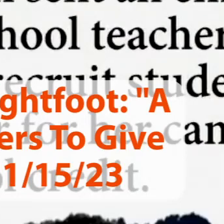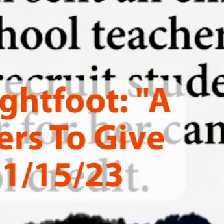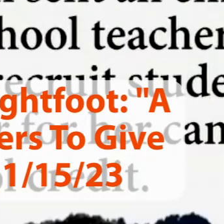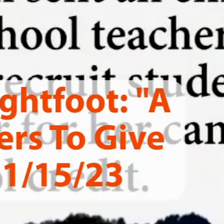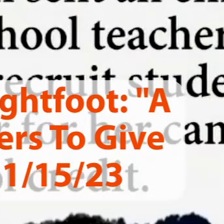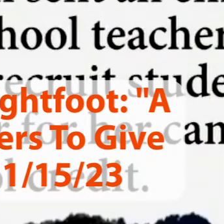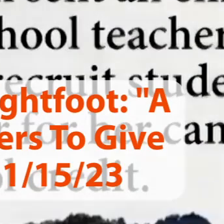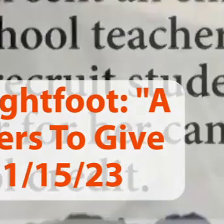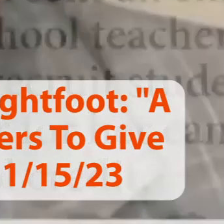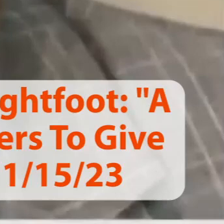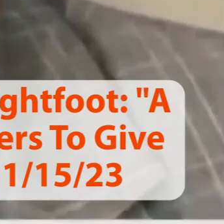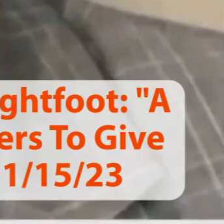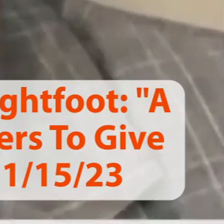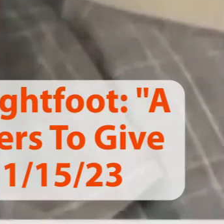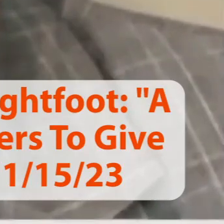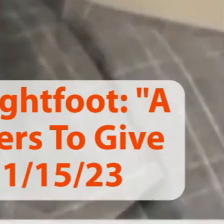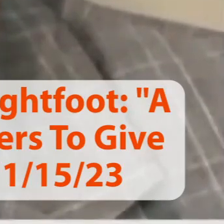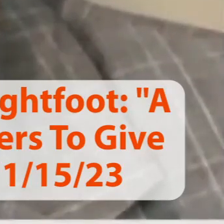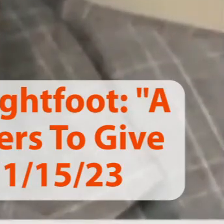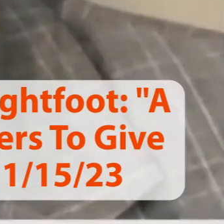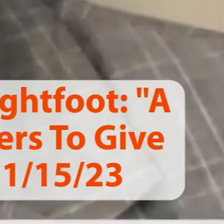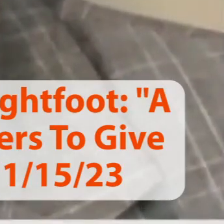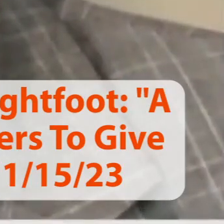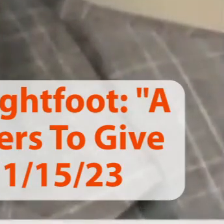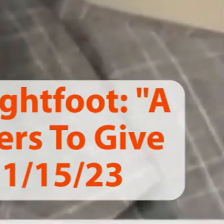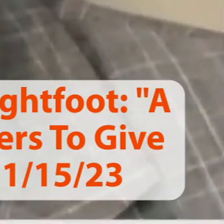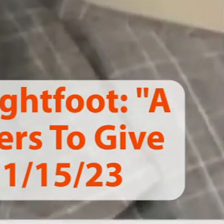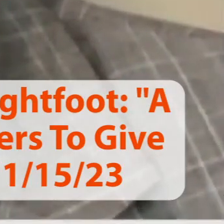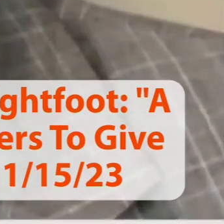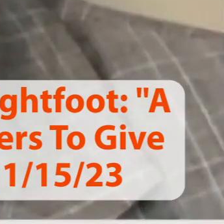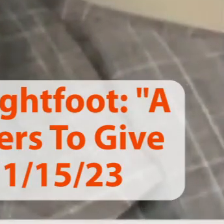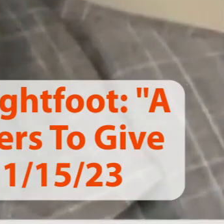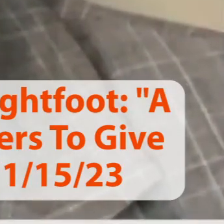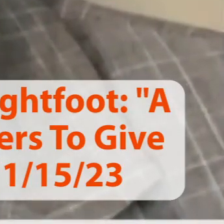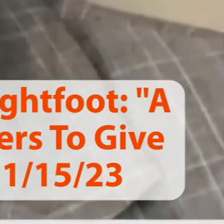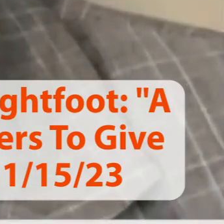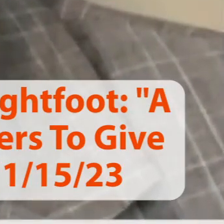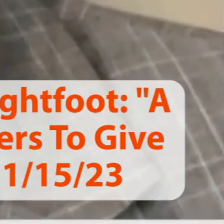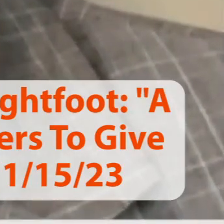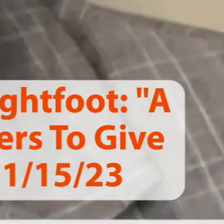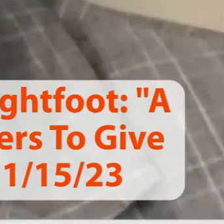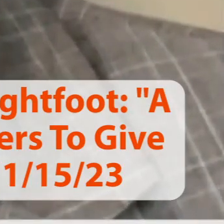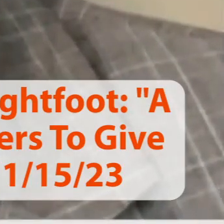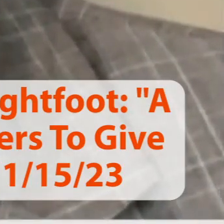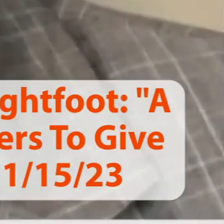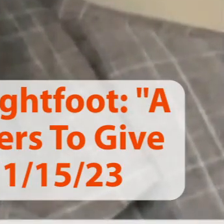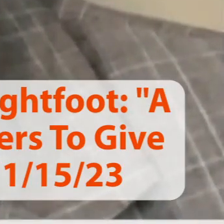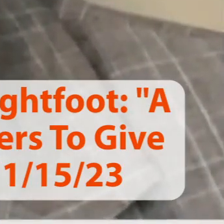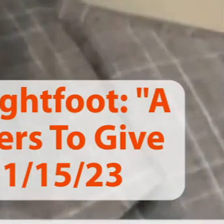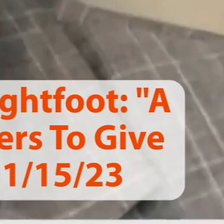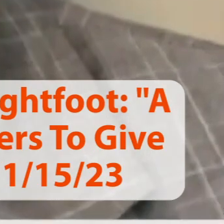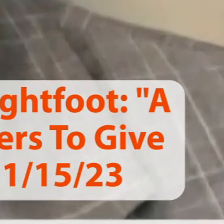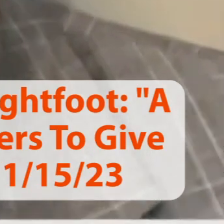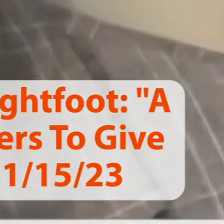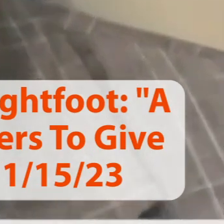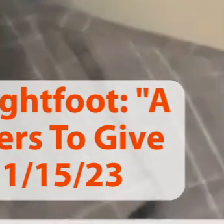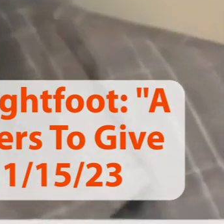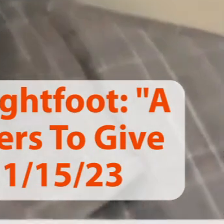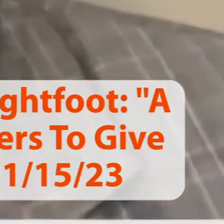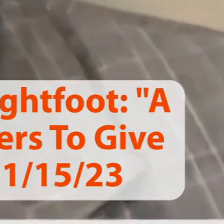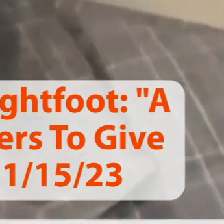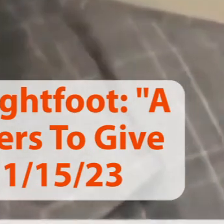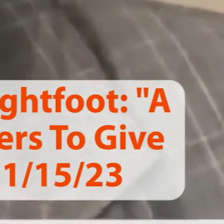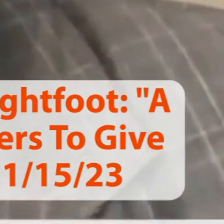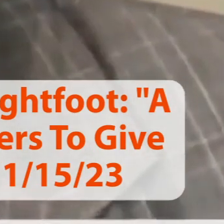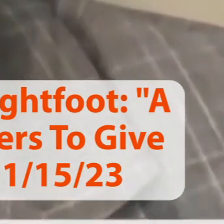of NBC News? Well, I've said it many times and I'll repeat it here. Look, in our zeal to make sure that young people had